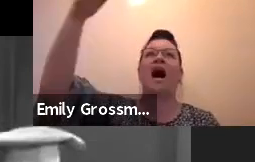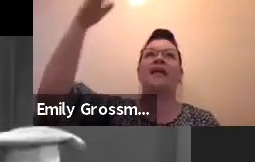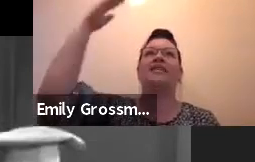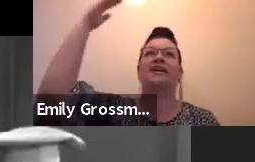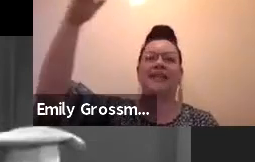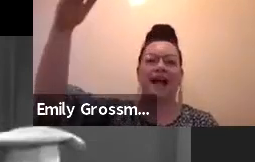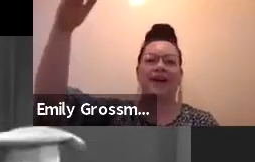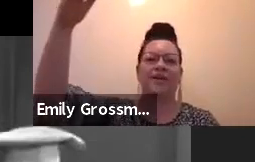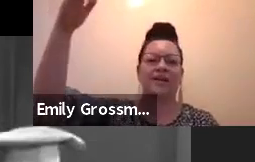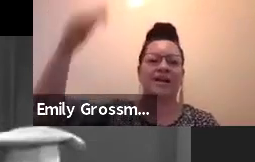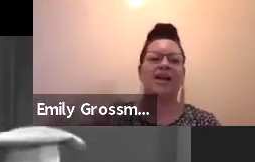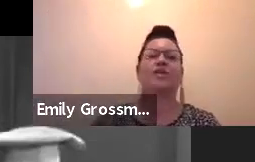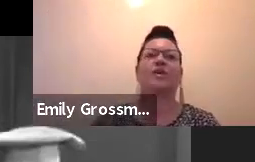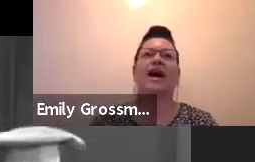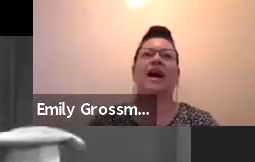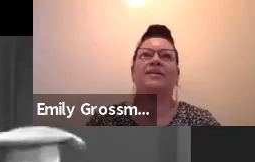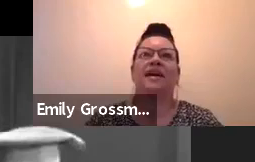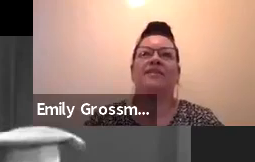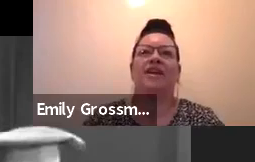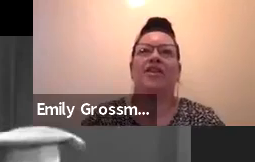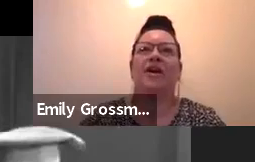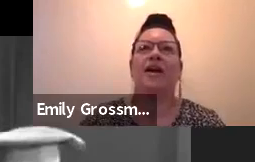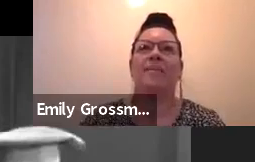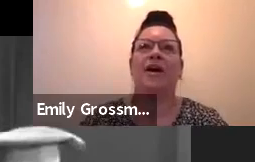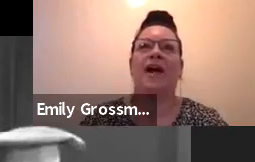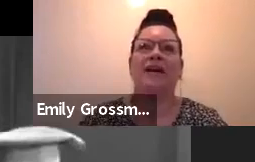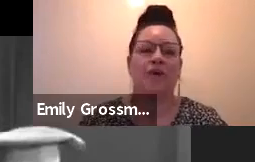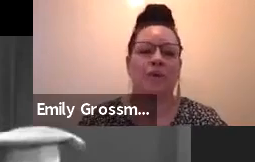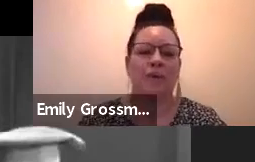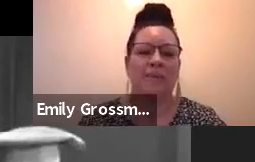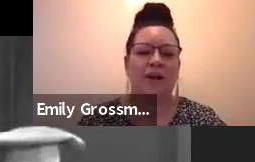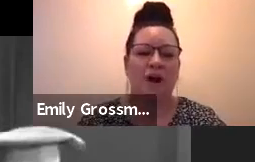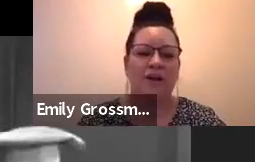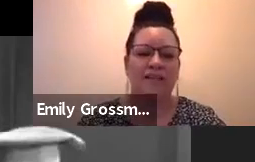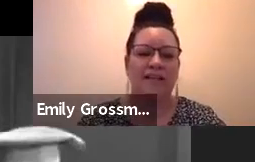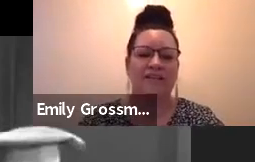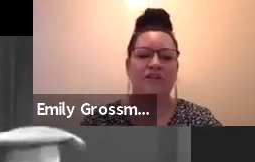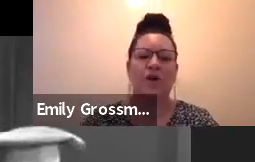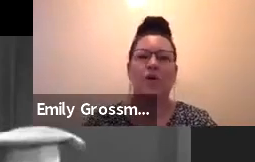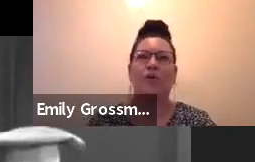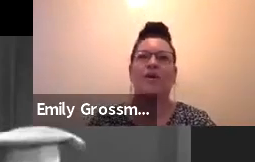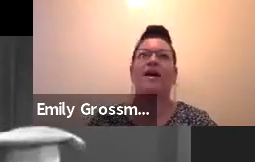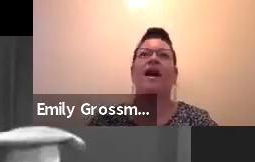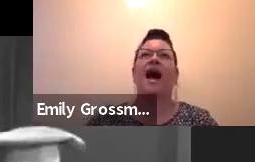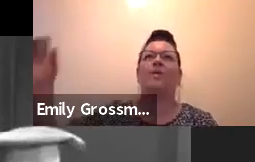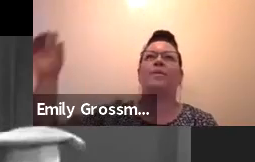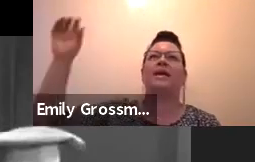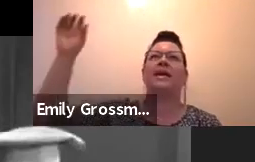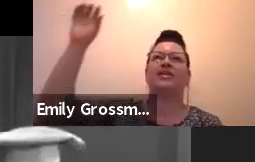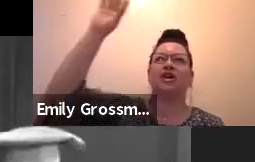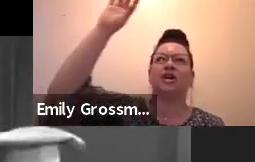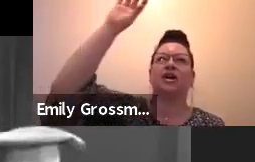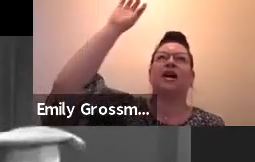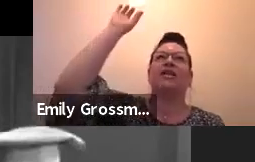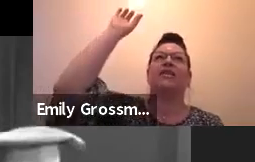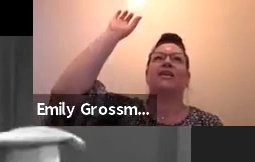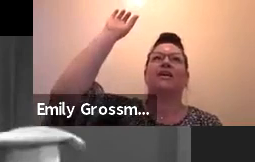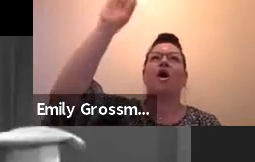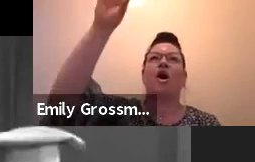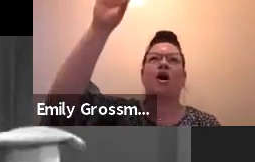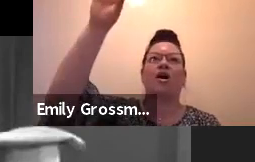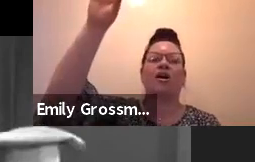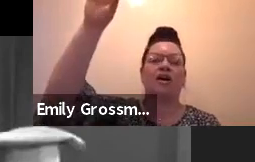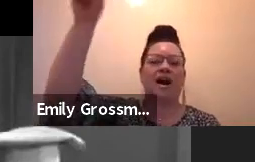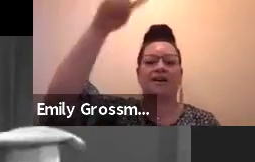like on the cloud. So if I was having a thought about, I don't want my car to get towed, I would picture